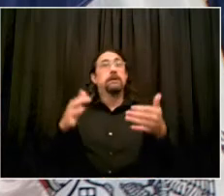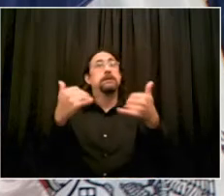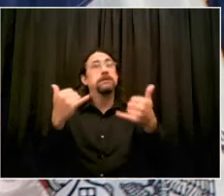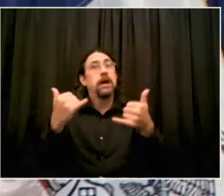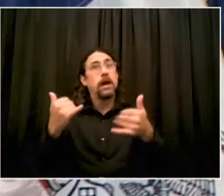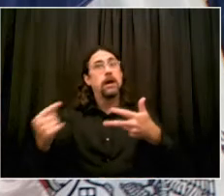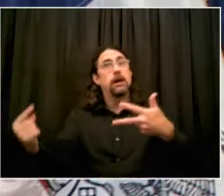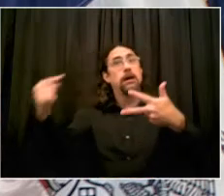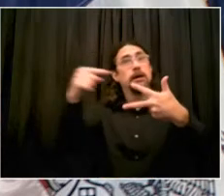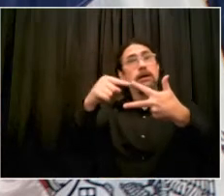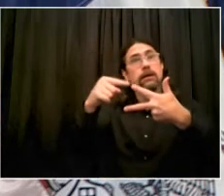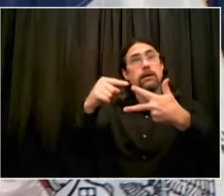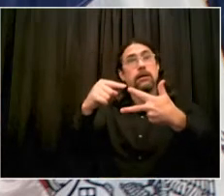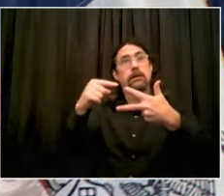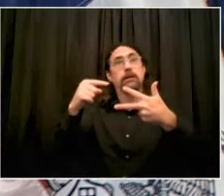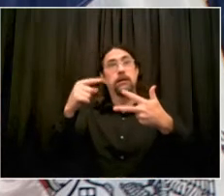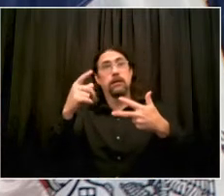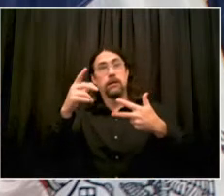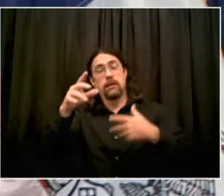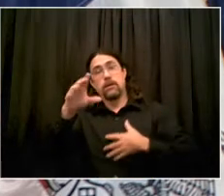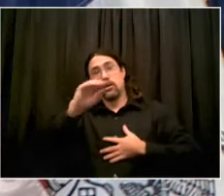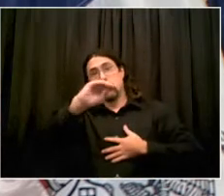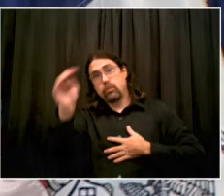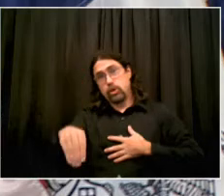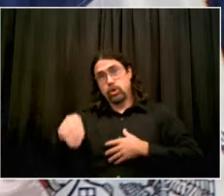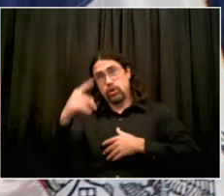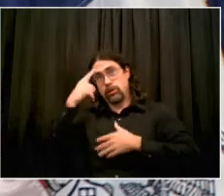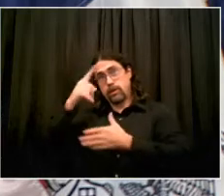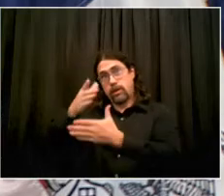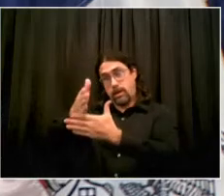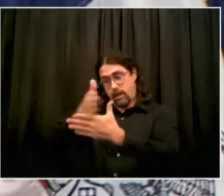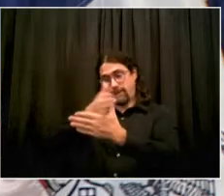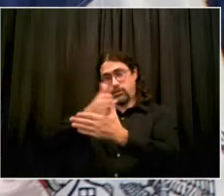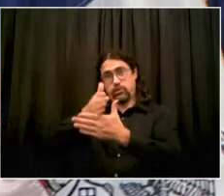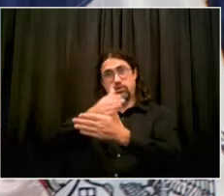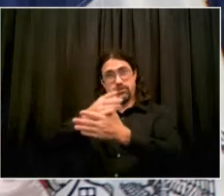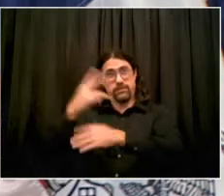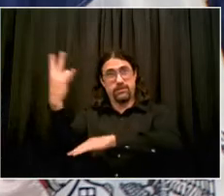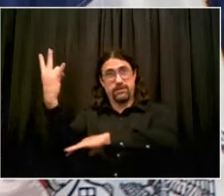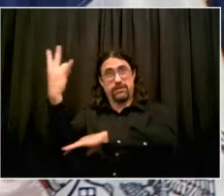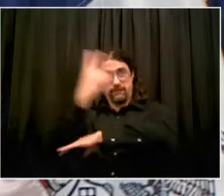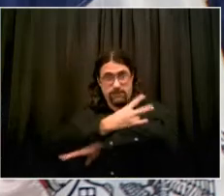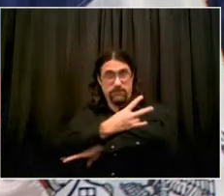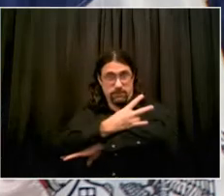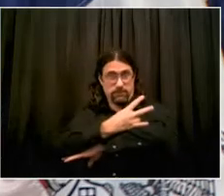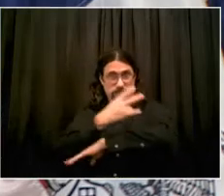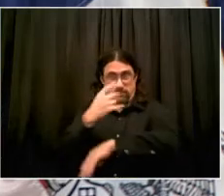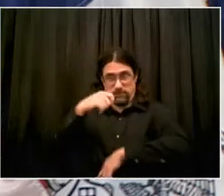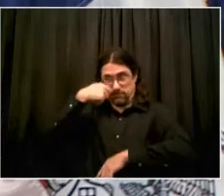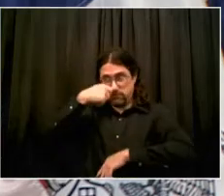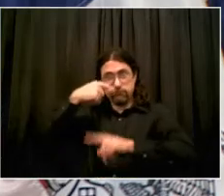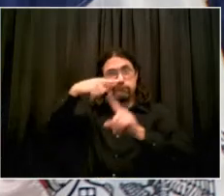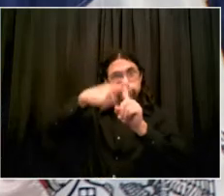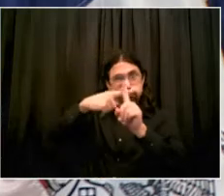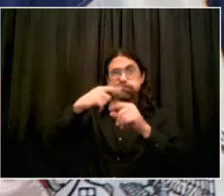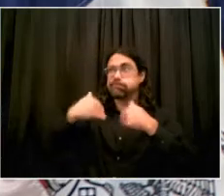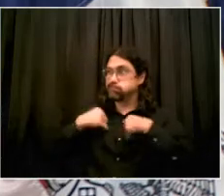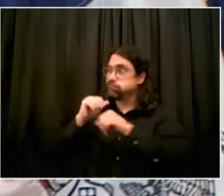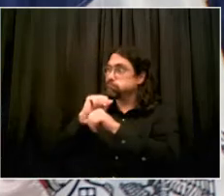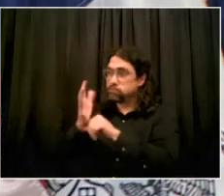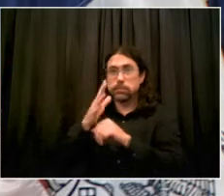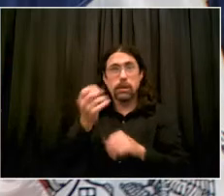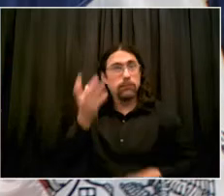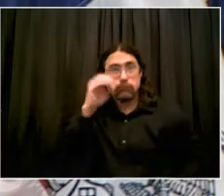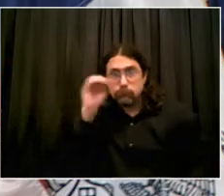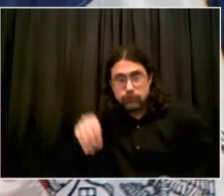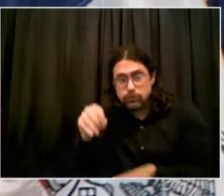1.38% on that 7-day rolling average, well below threshold. Now, we still obviously have a serious problem, and the problem is primarily